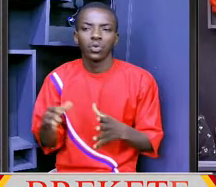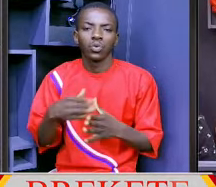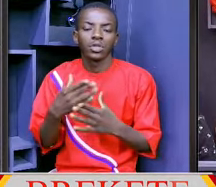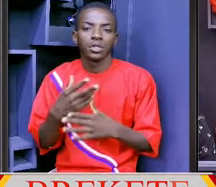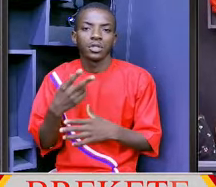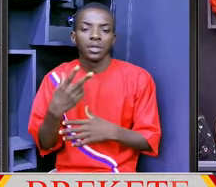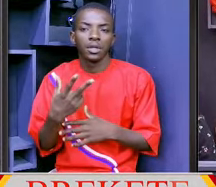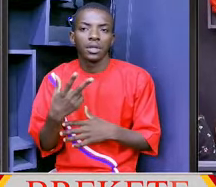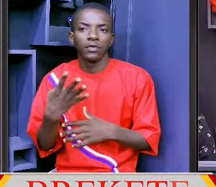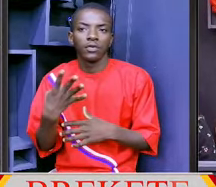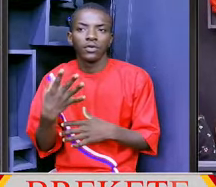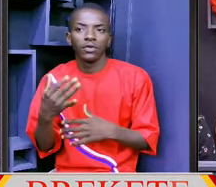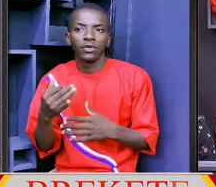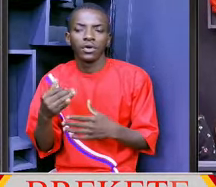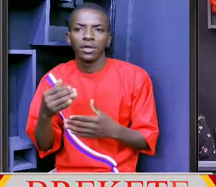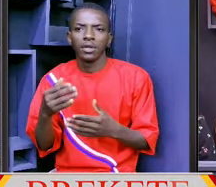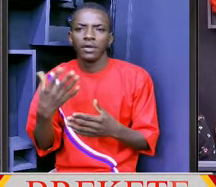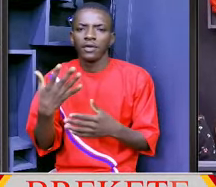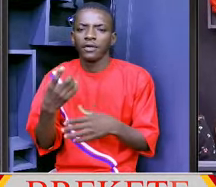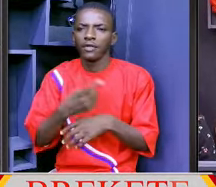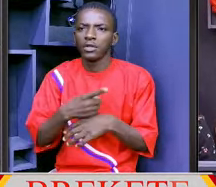Within 3, 4, 5 days, this girl